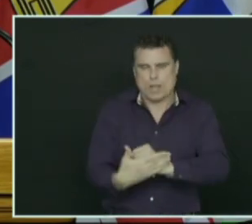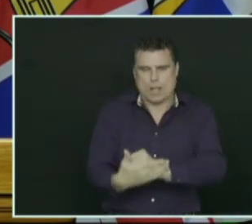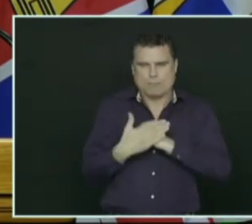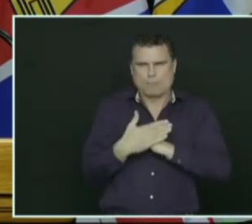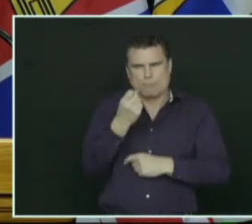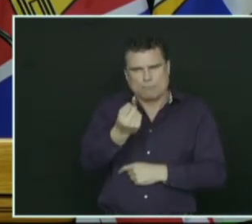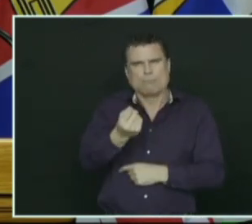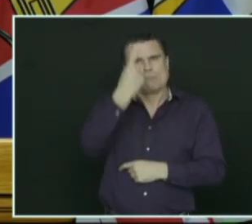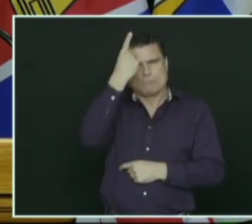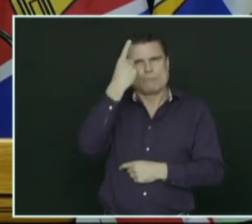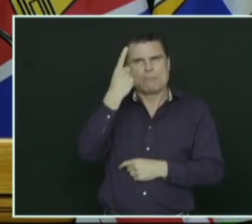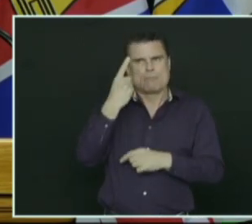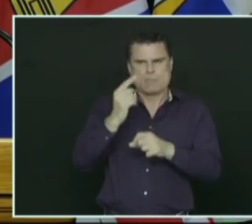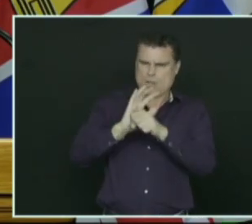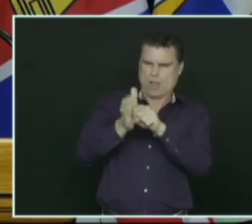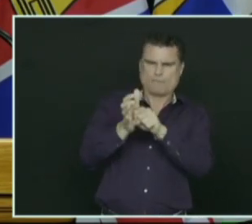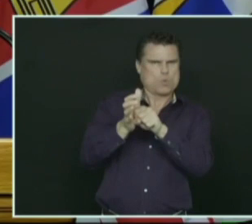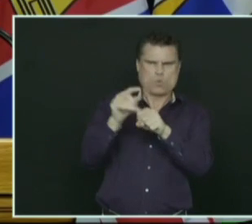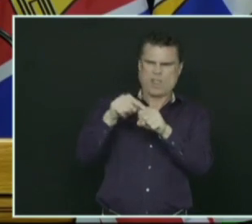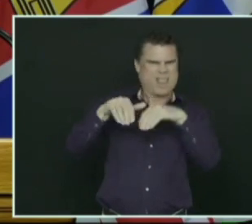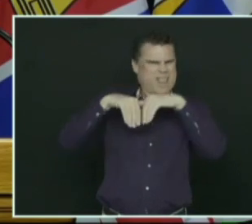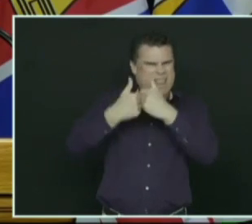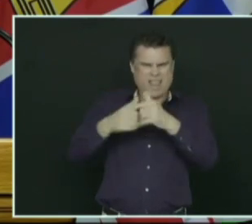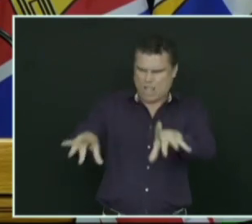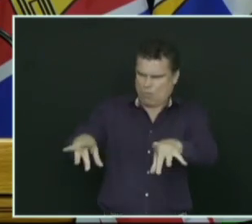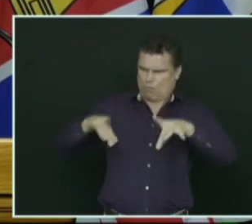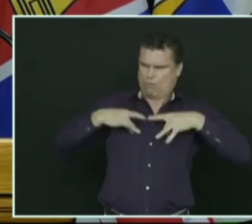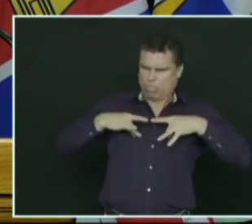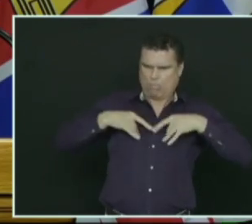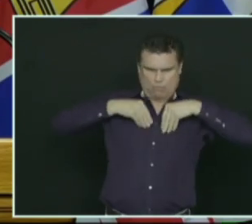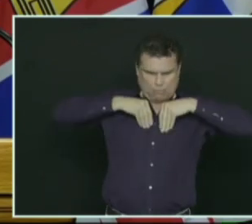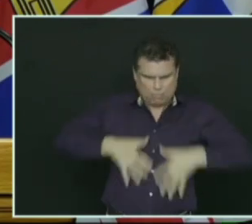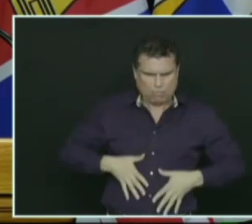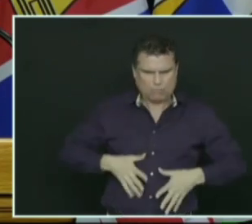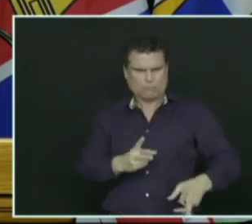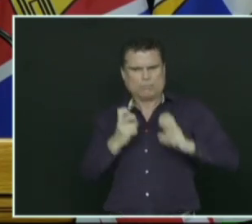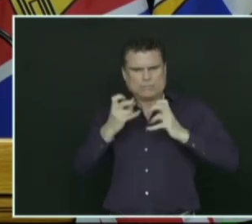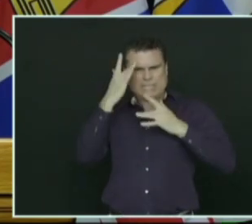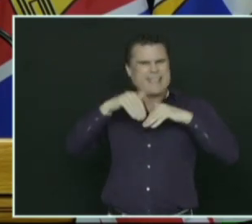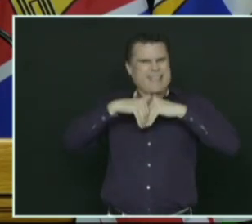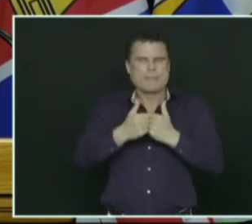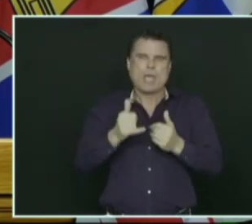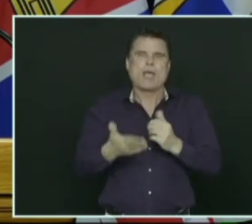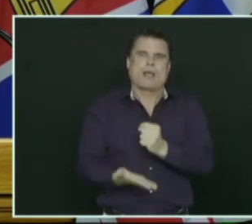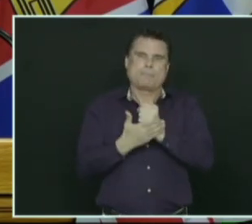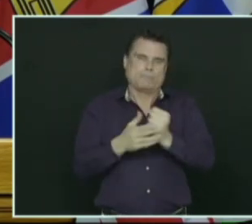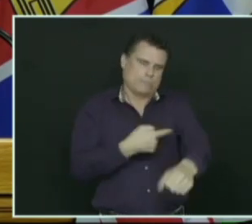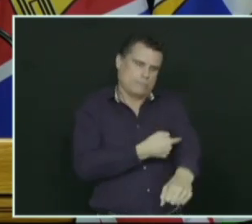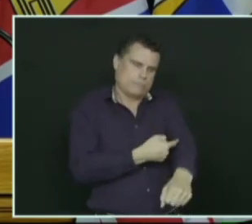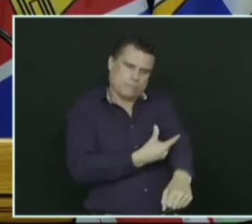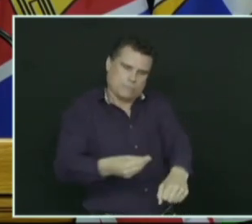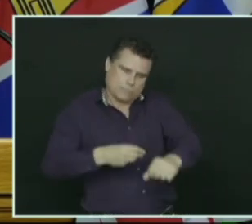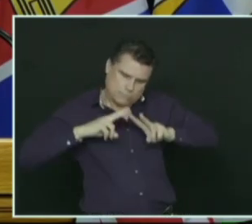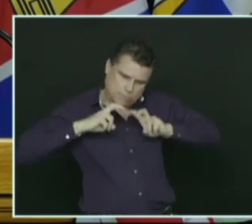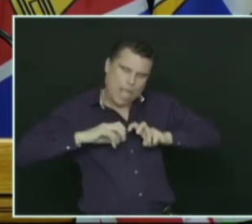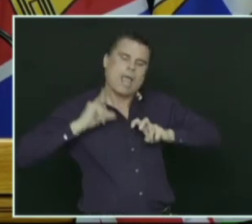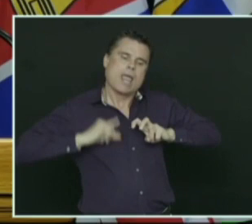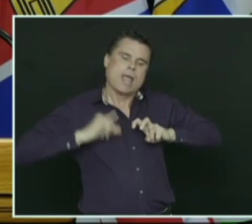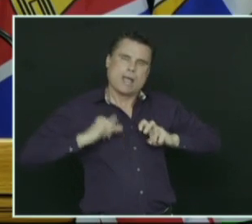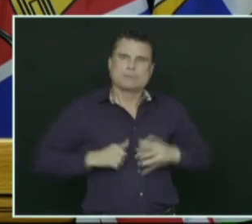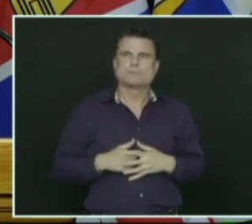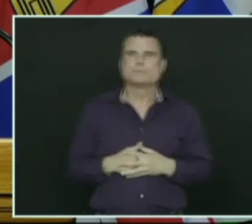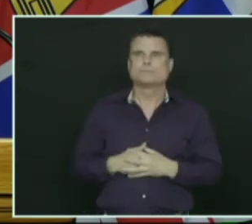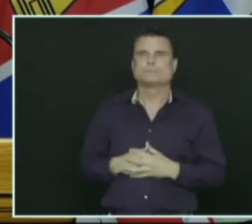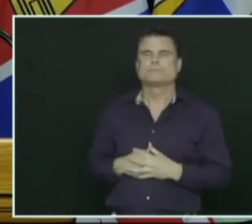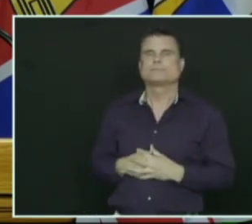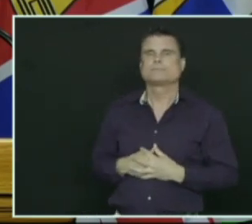and nationally about whether school closures made a difference in the trajectory of that pandemic. And my concern,